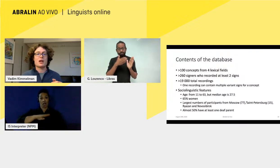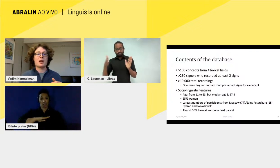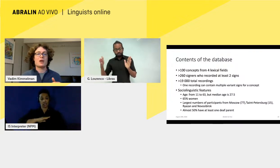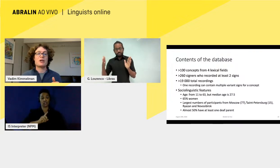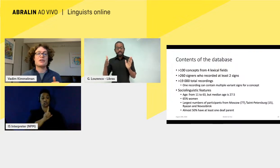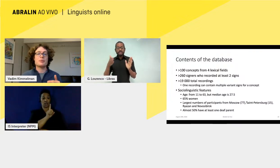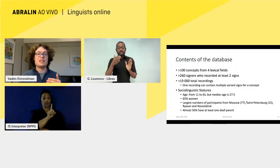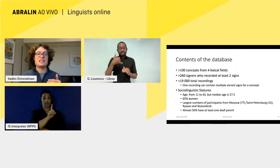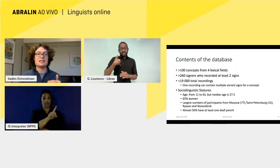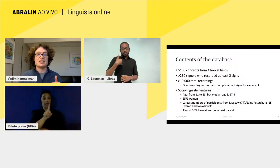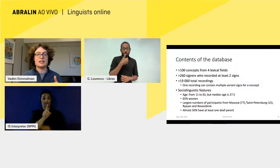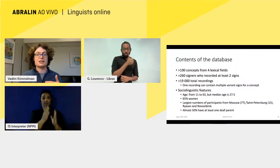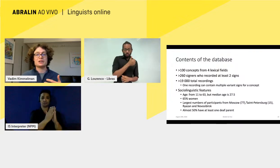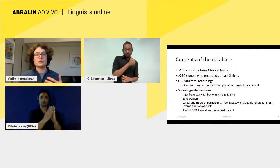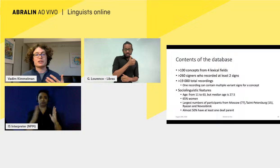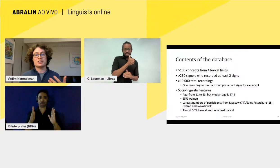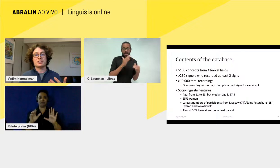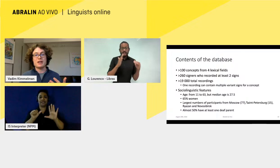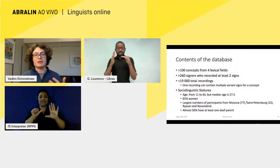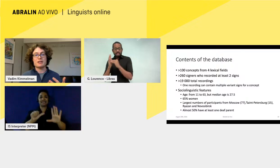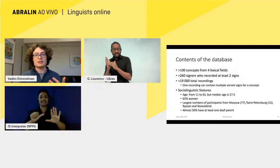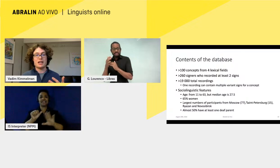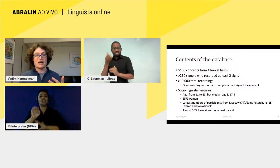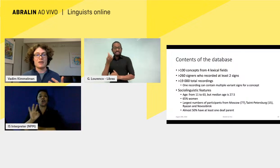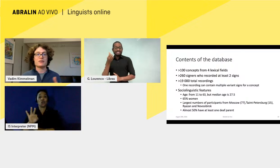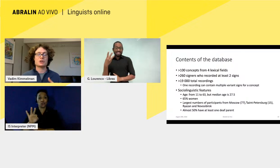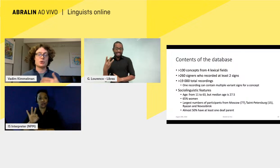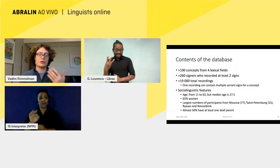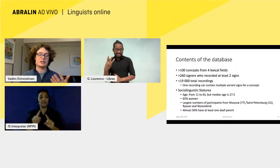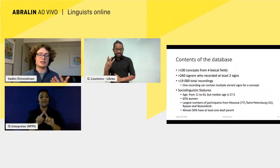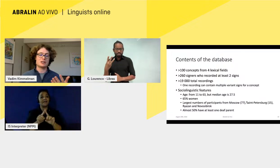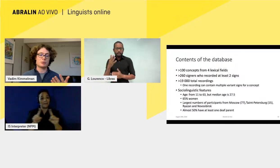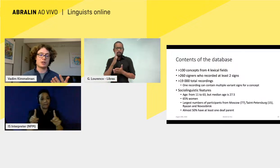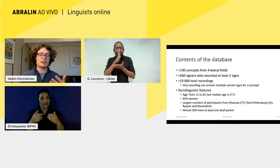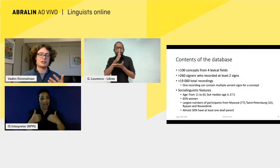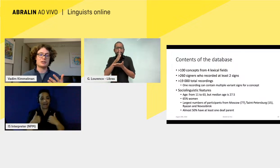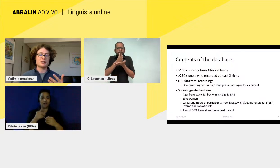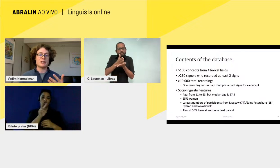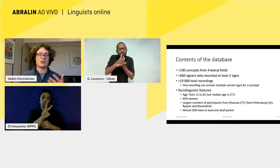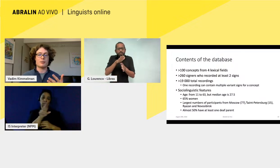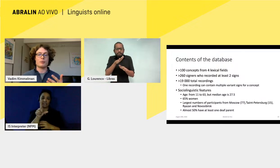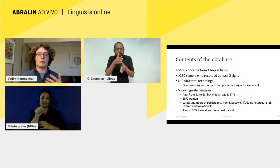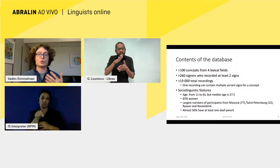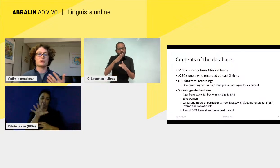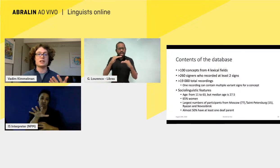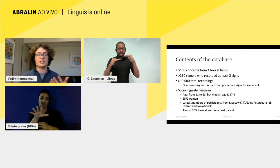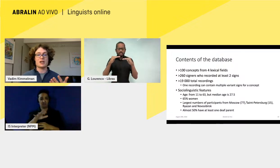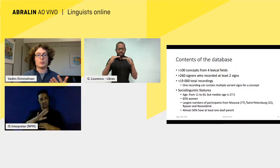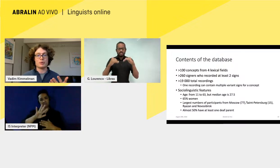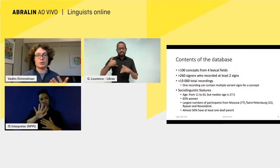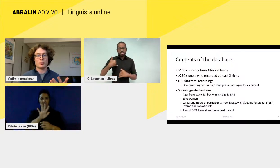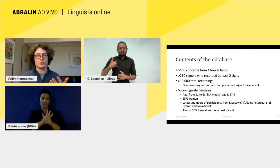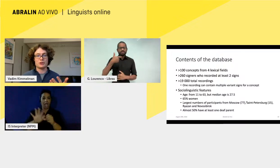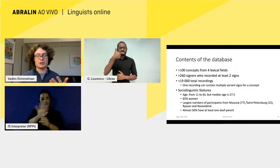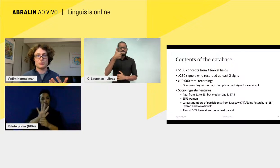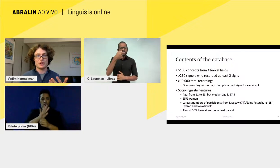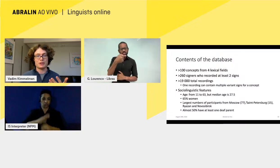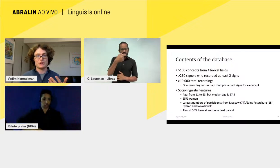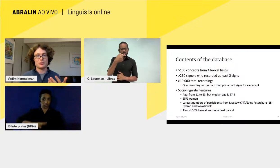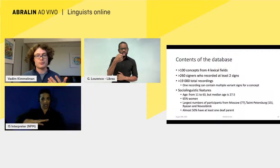63, but the median age is 27 and a half. So as I explained, mostly young